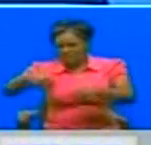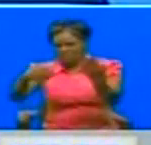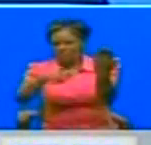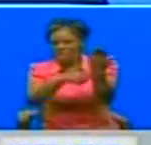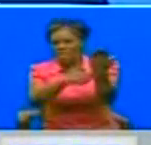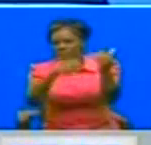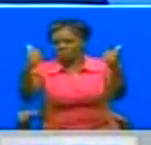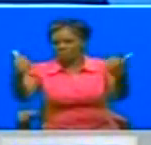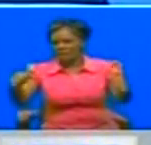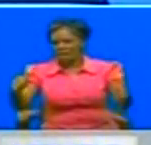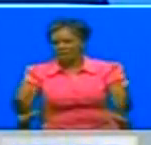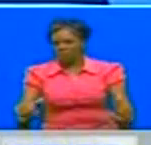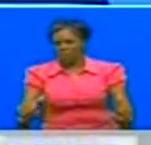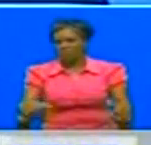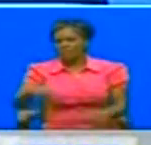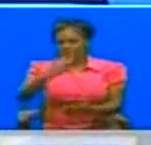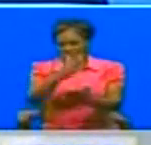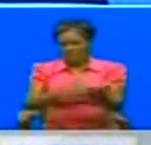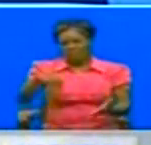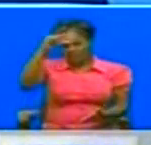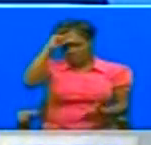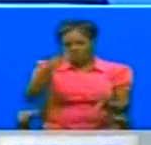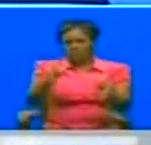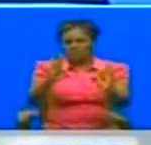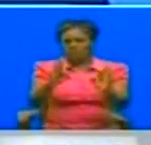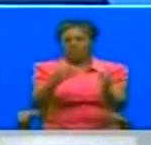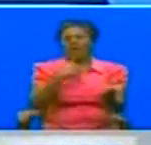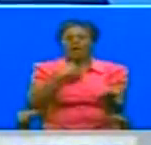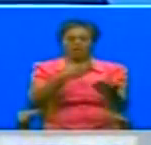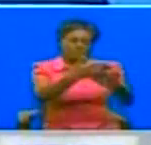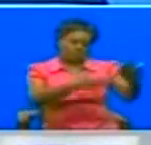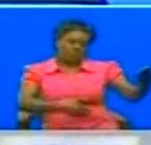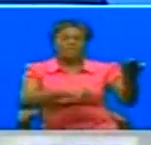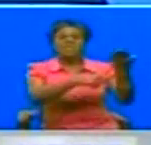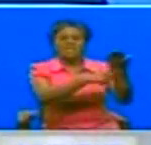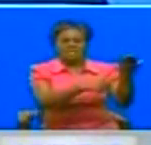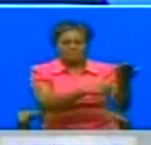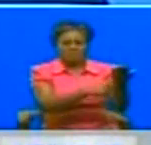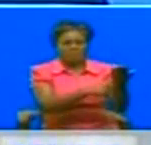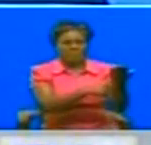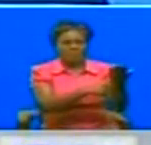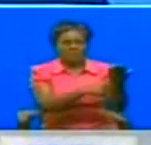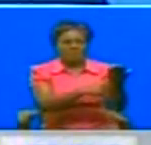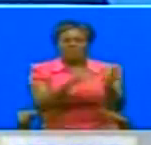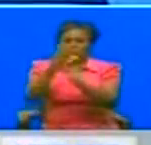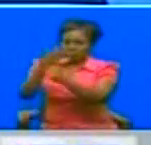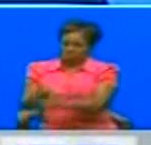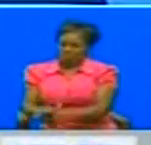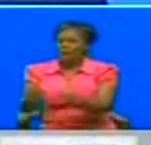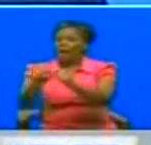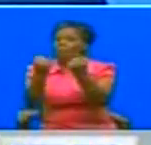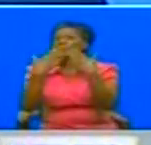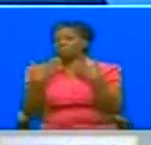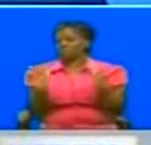names. Some have given. Some government agencies are now holding lists with people's names, and so the violations have already